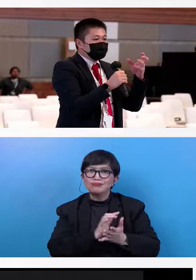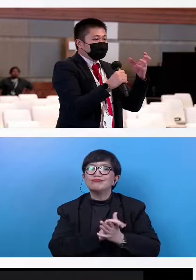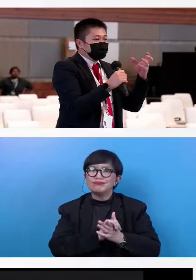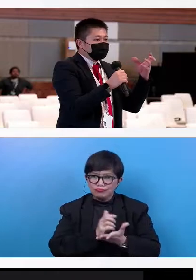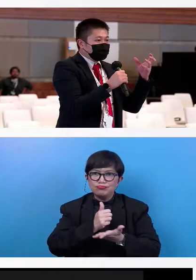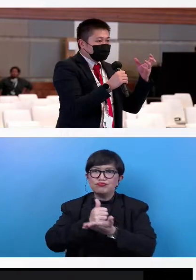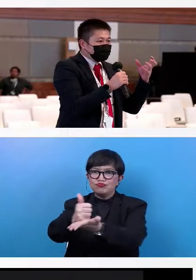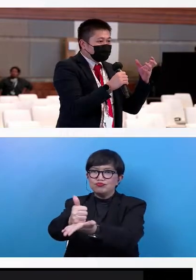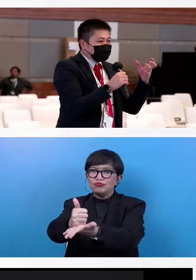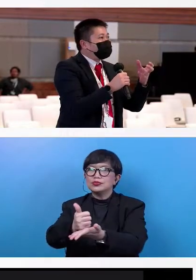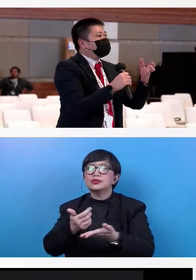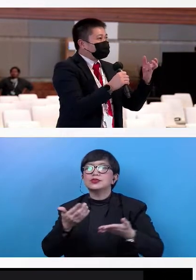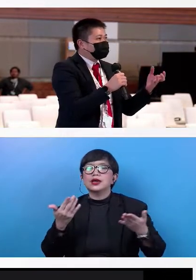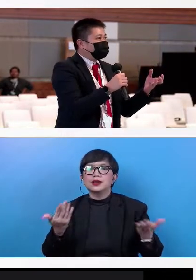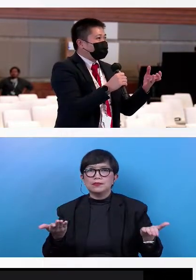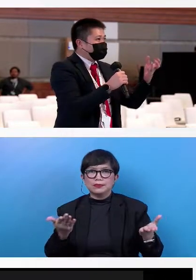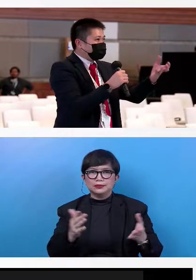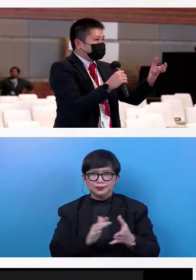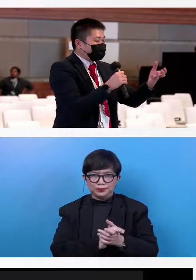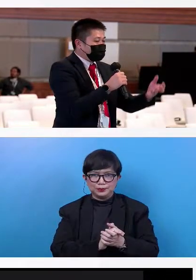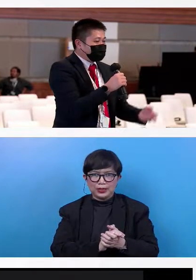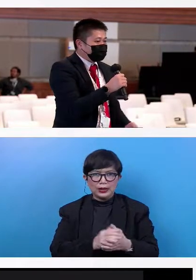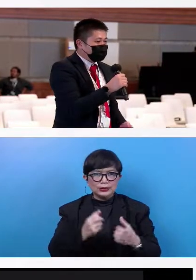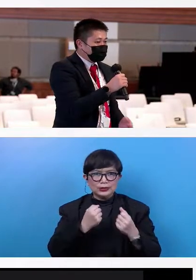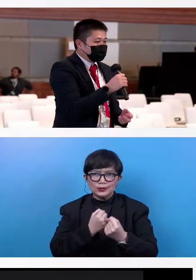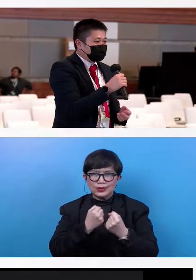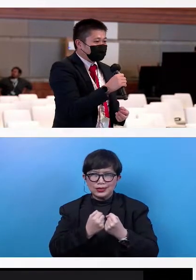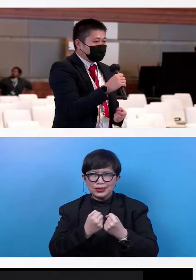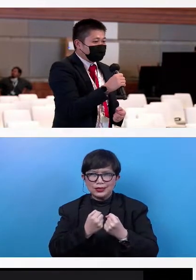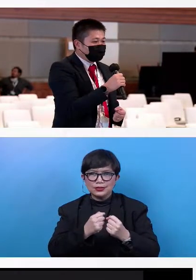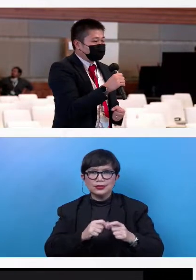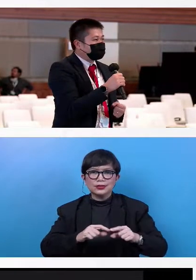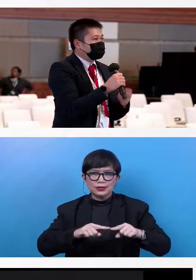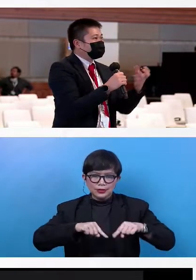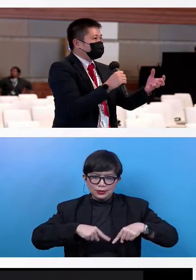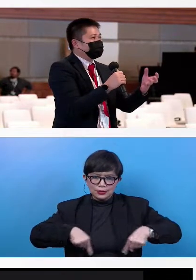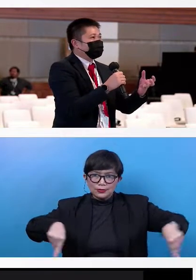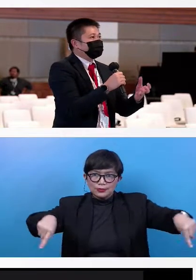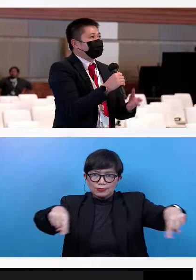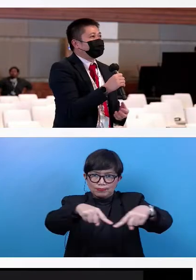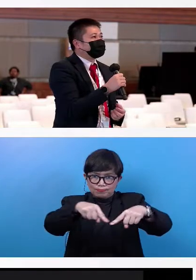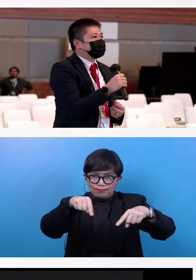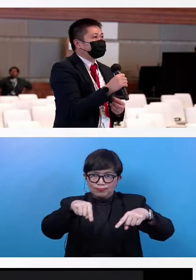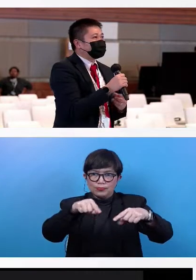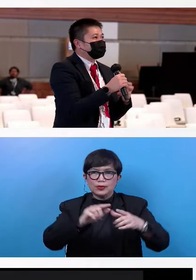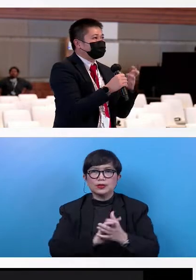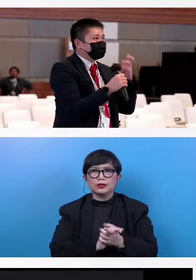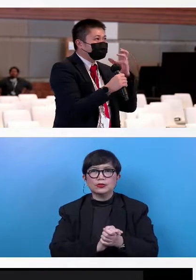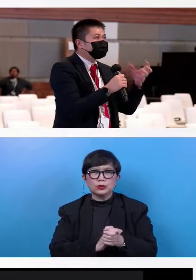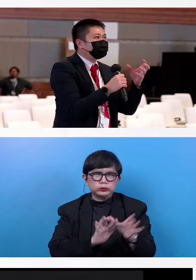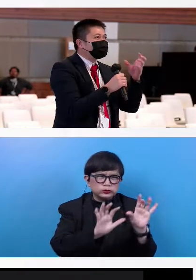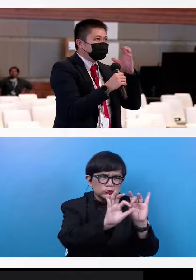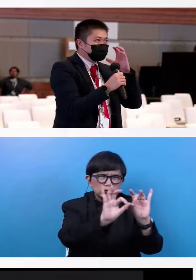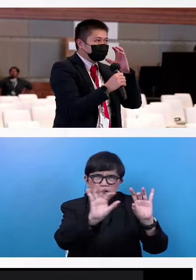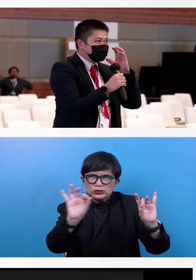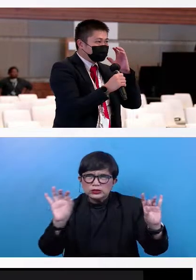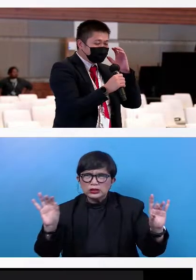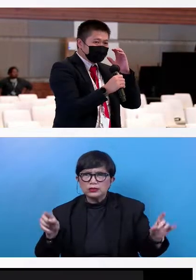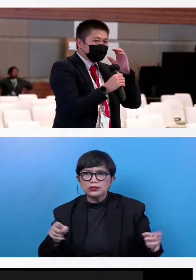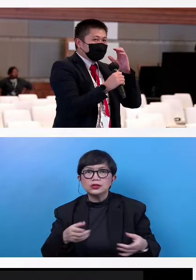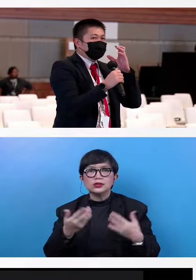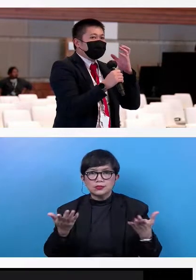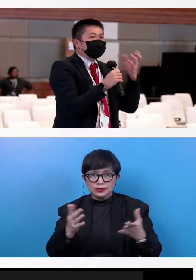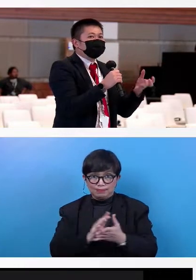of complex environments, and I think Professor Liz here may be able to speak to some of that as well. I was just curious to hear from